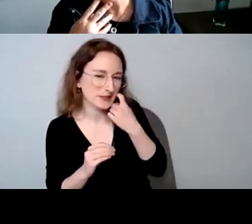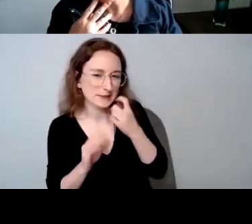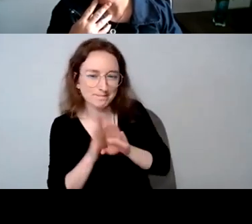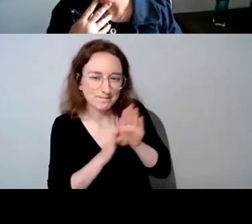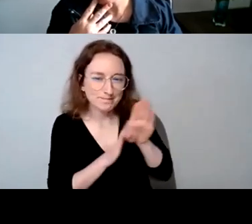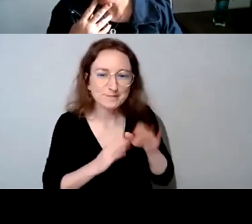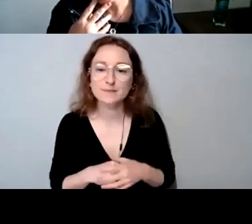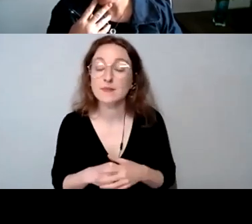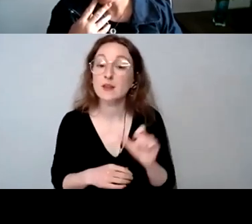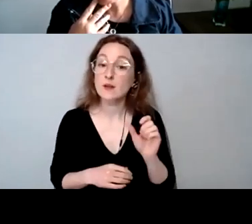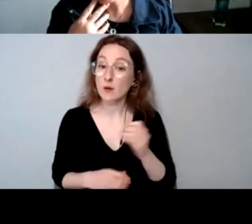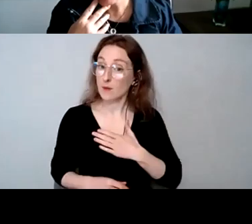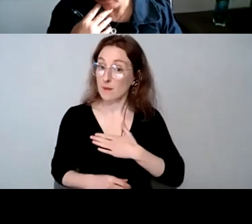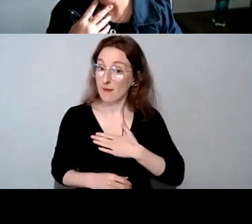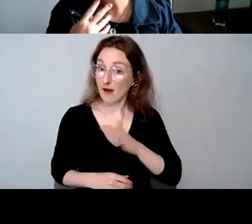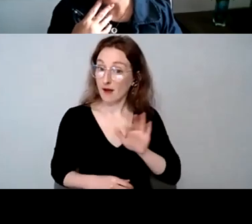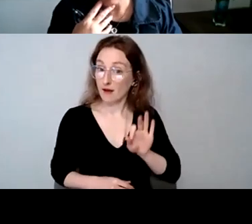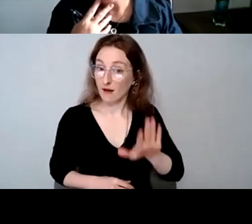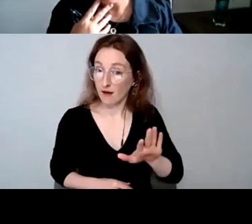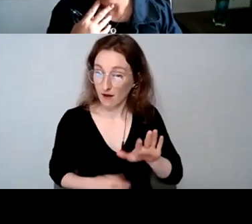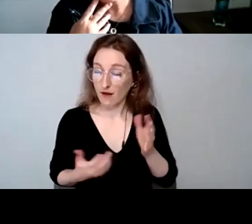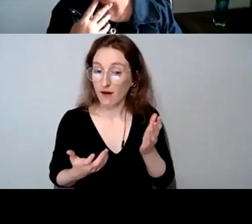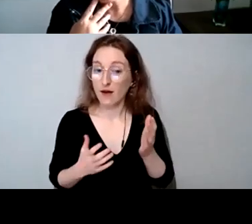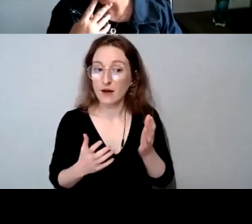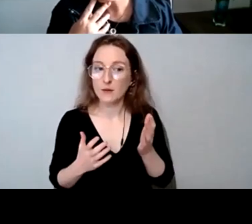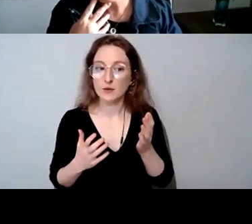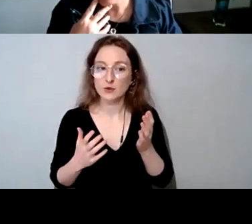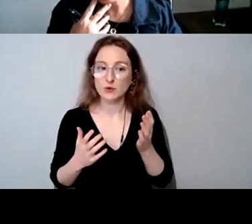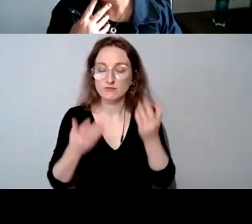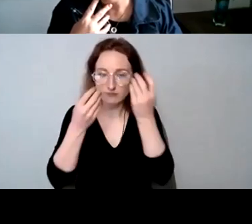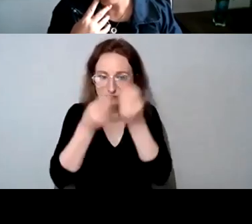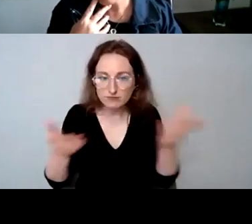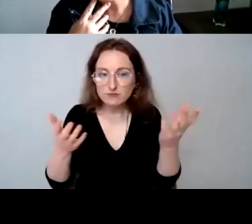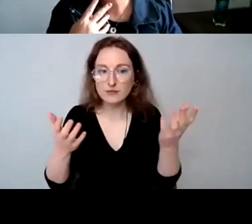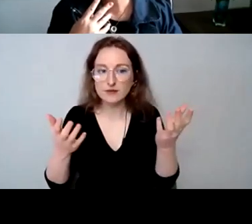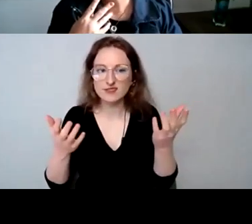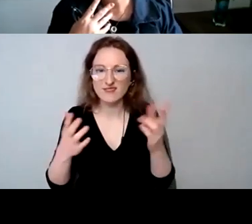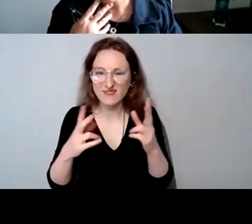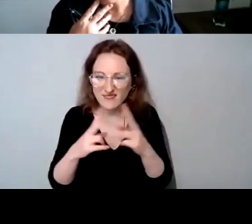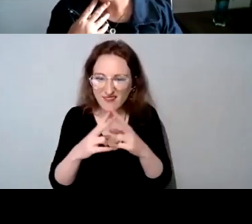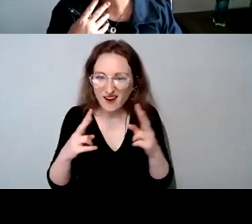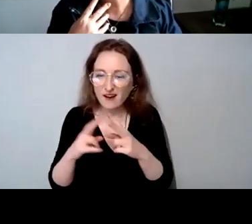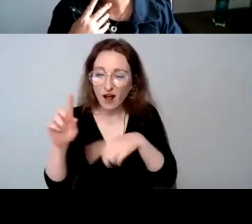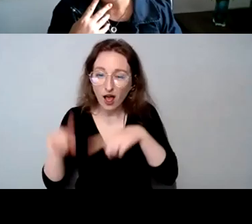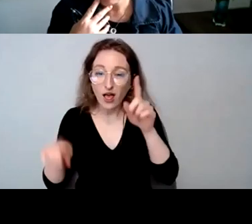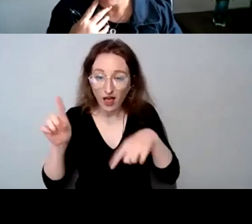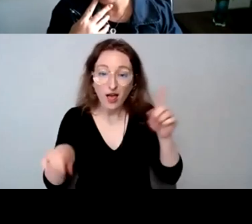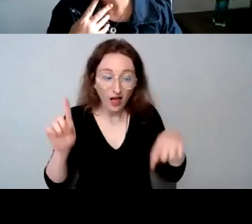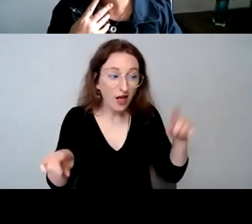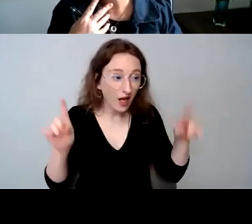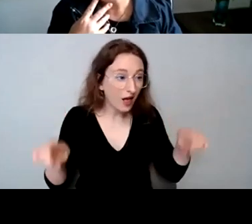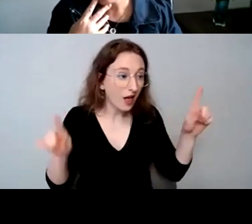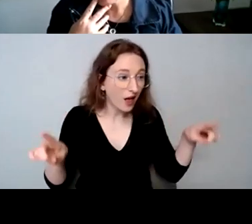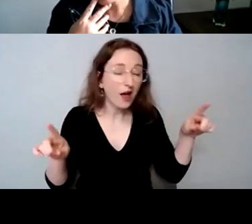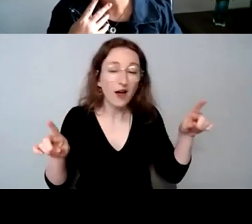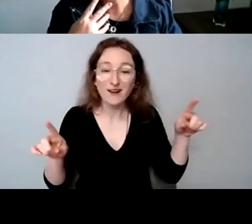my contribution to kind of just map out the very heterogeneous map of various concepts of inclusion that I have